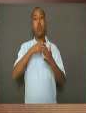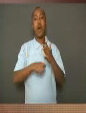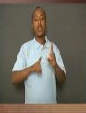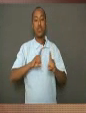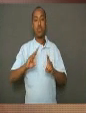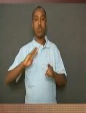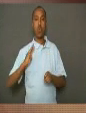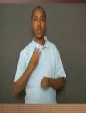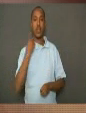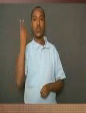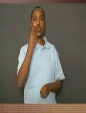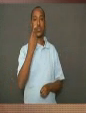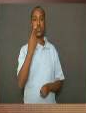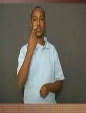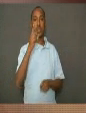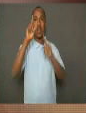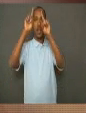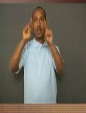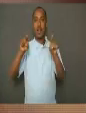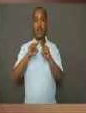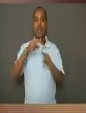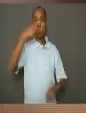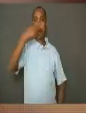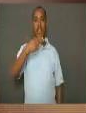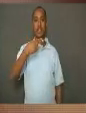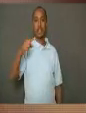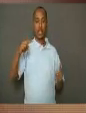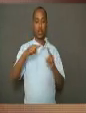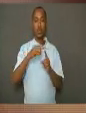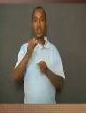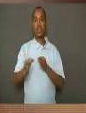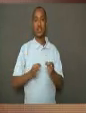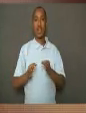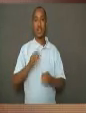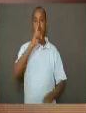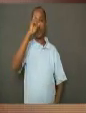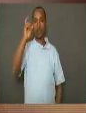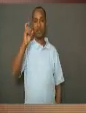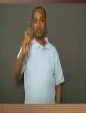what do we use delta H to describe?